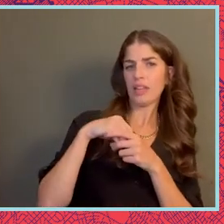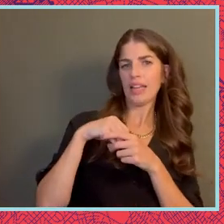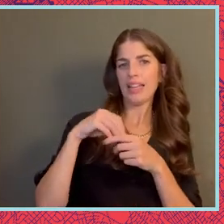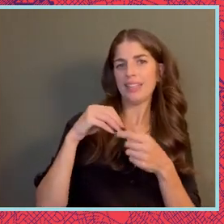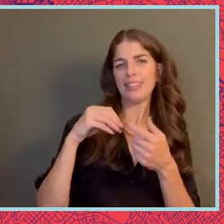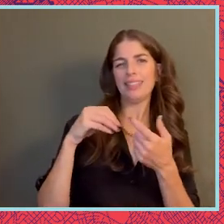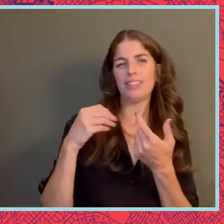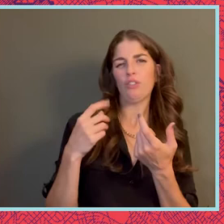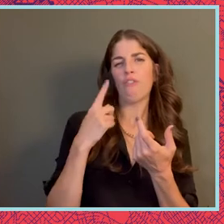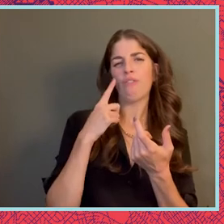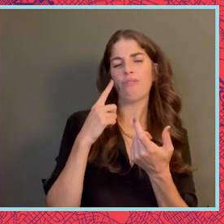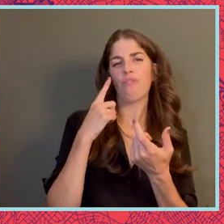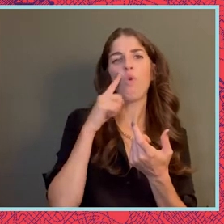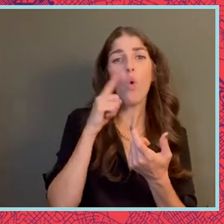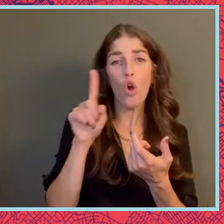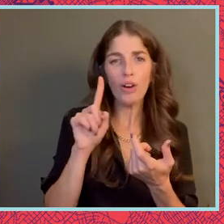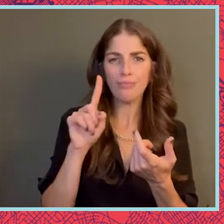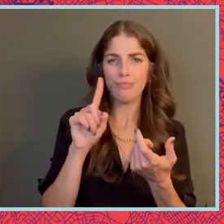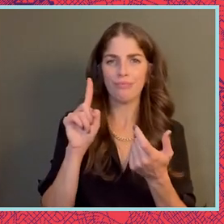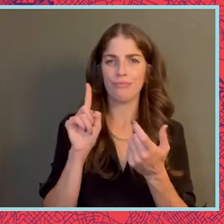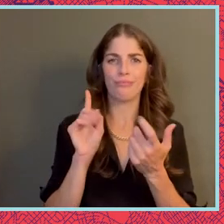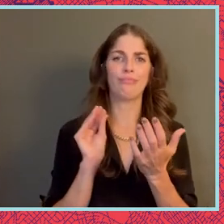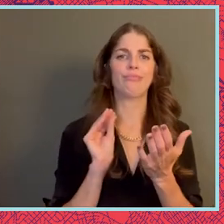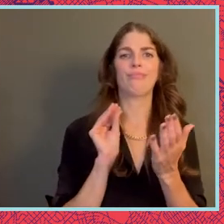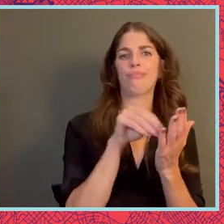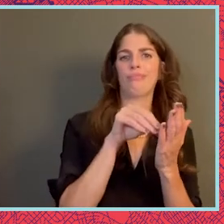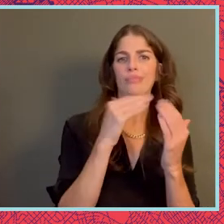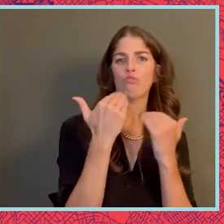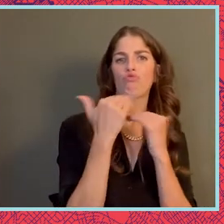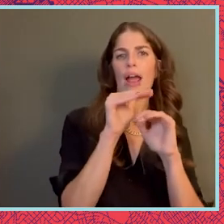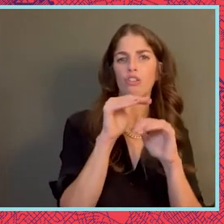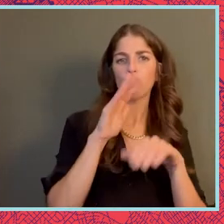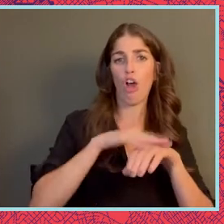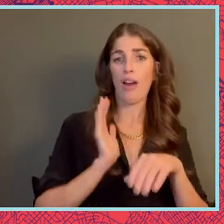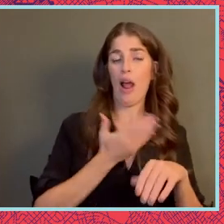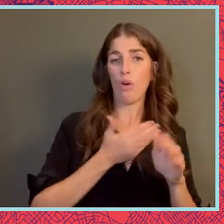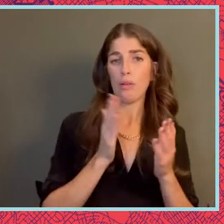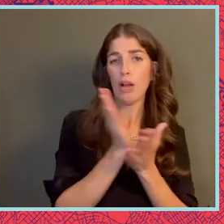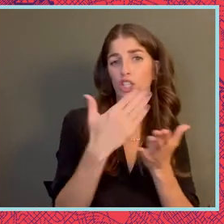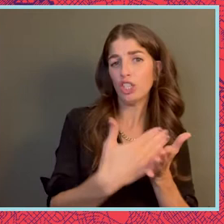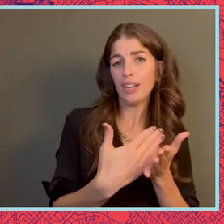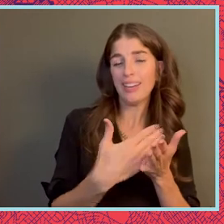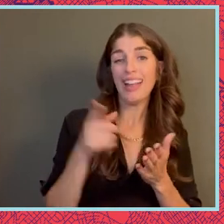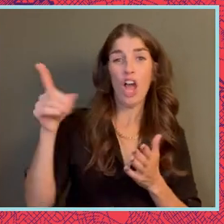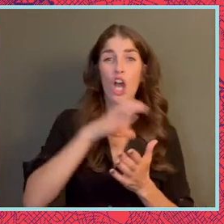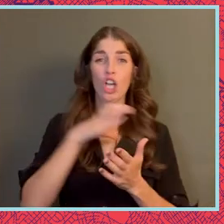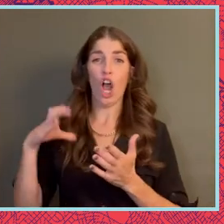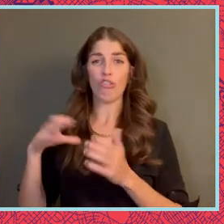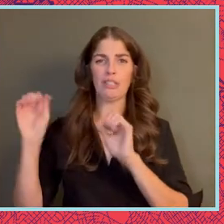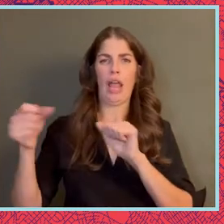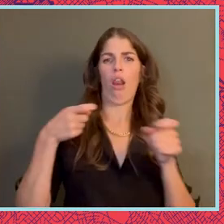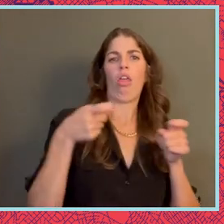to put like things like riders on our budget so we can't spend money to implement laws, or they